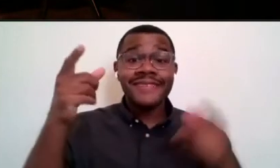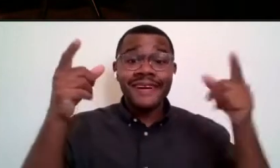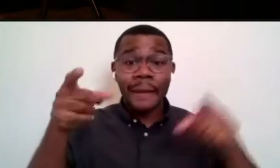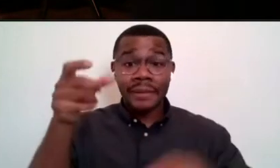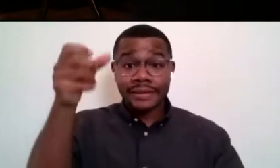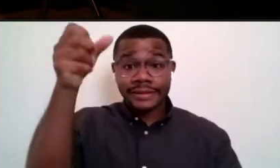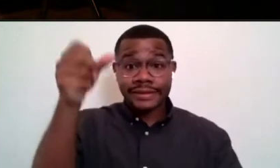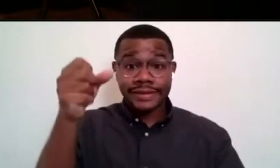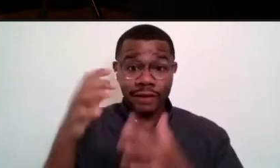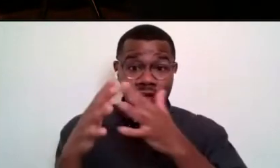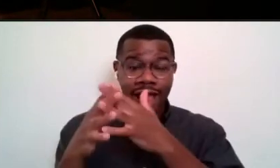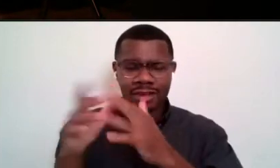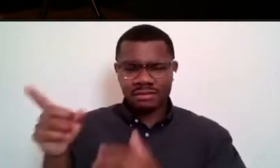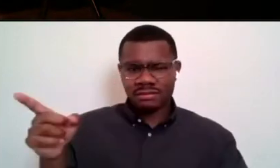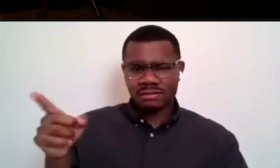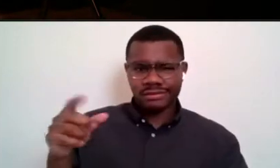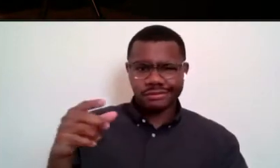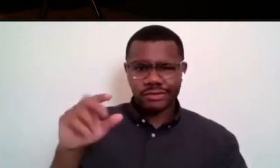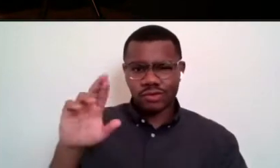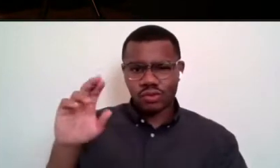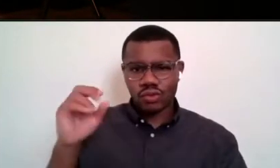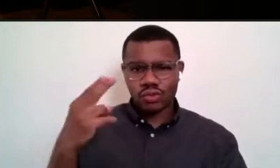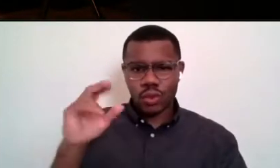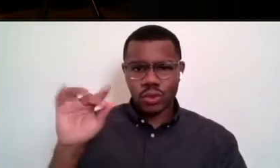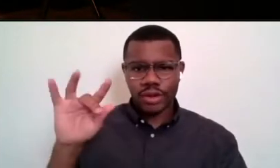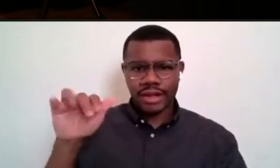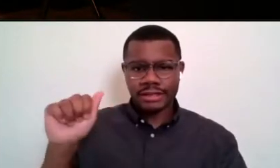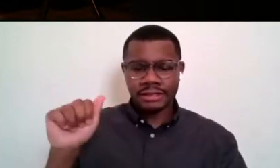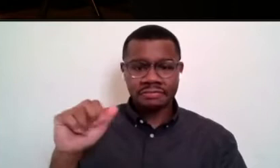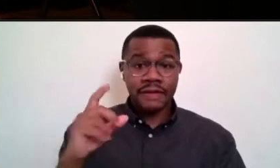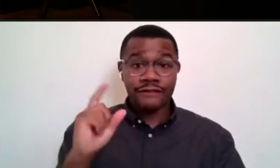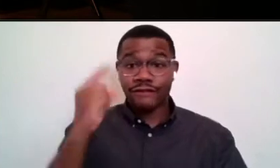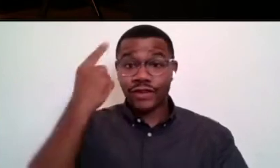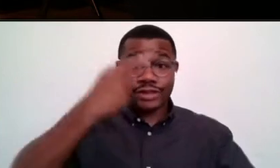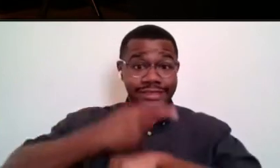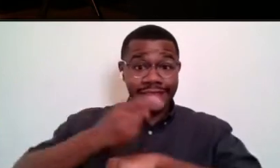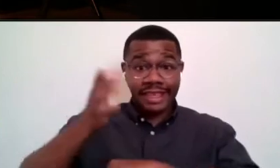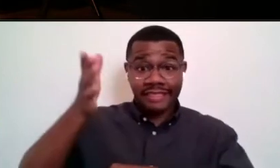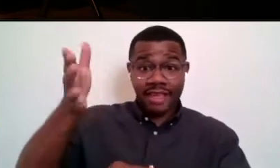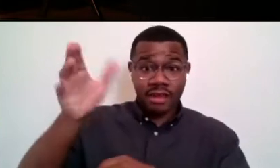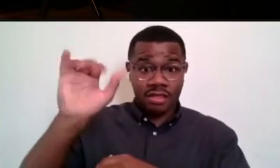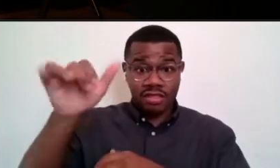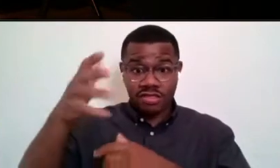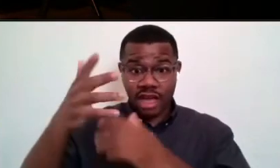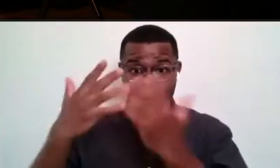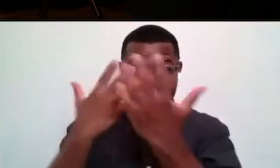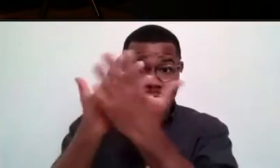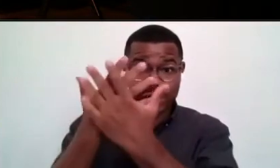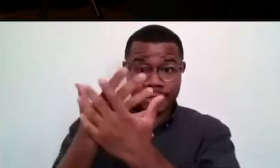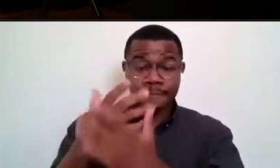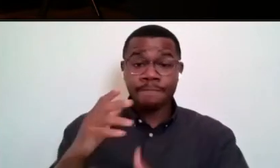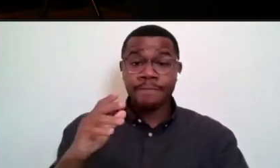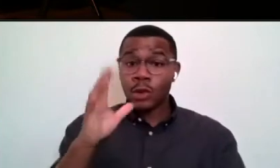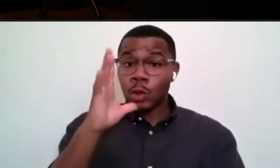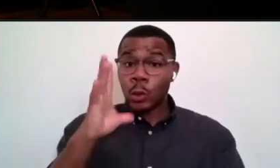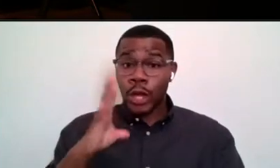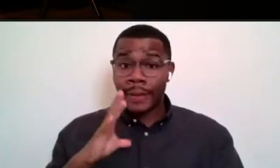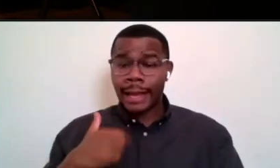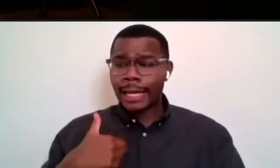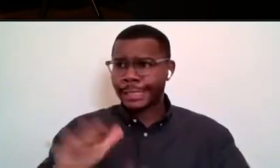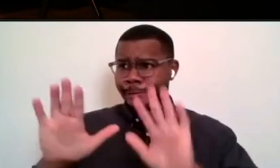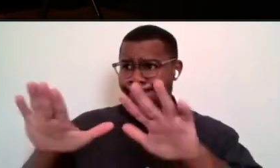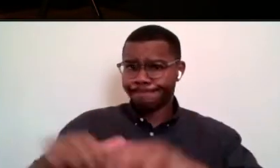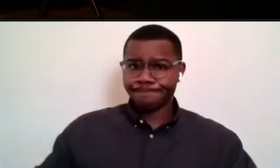in Natcharina prison, I said to the women, I said, we're going to write letters home. We're going to write letters to